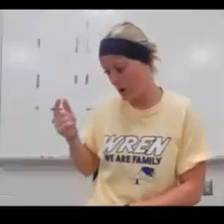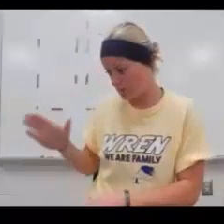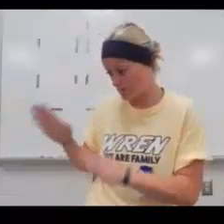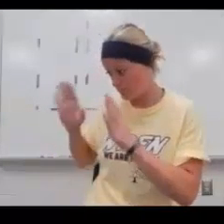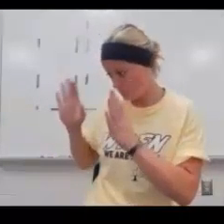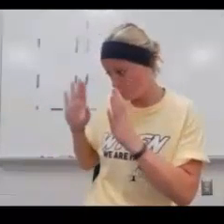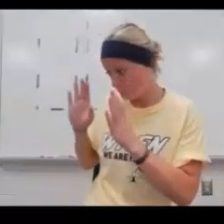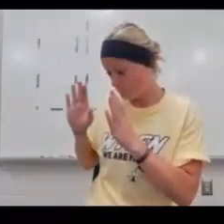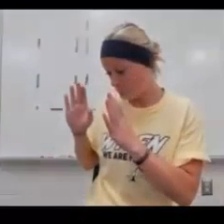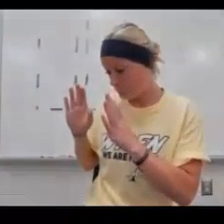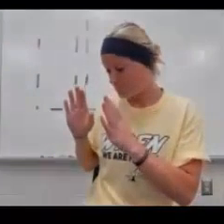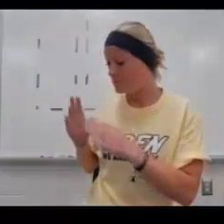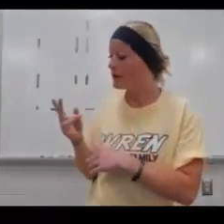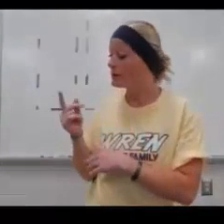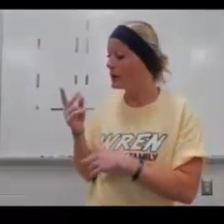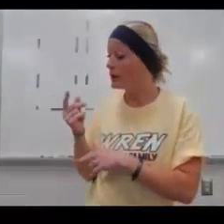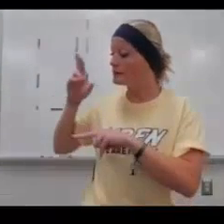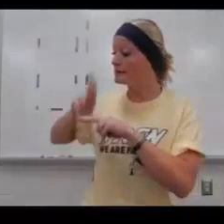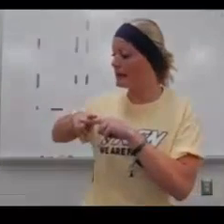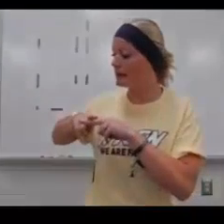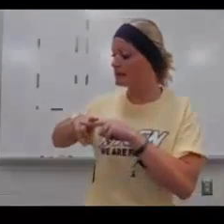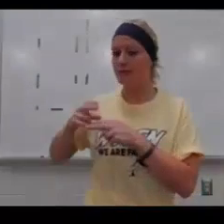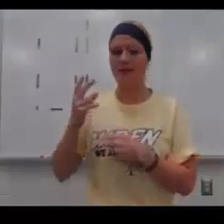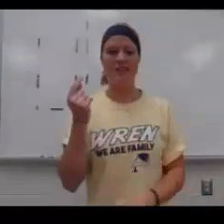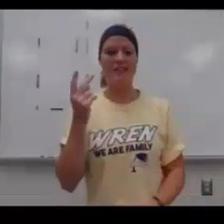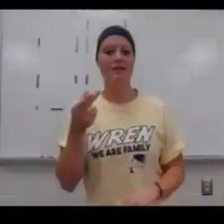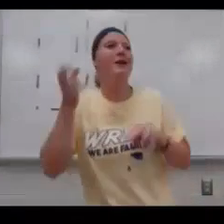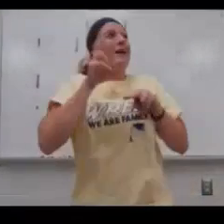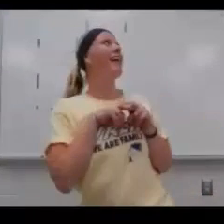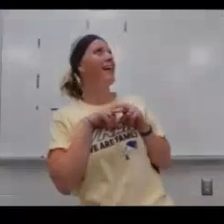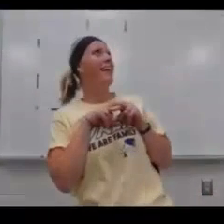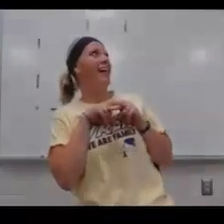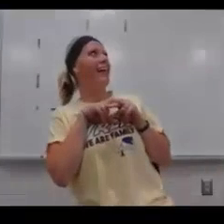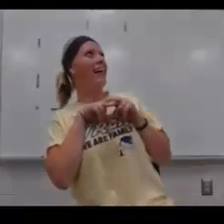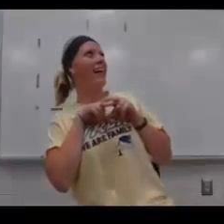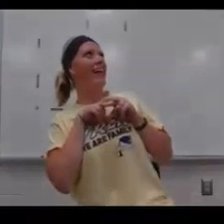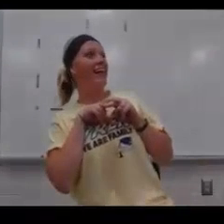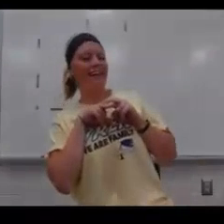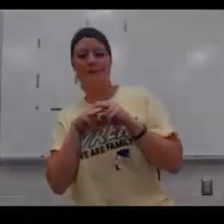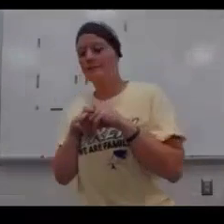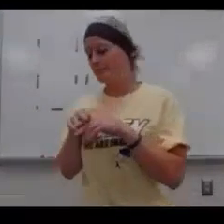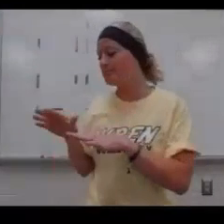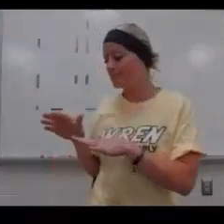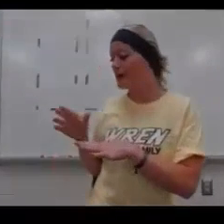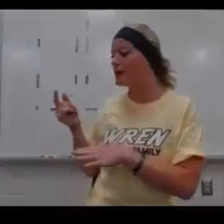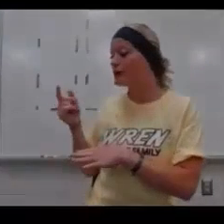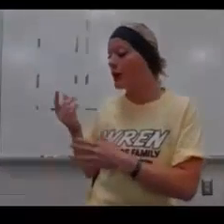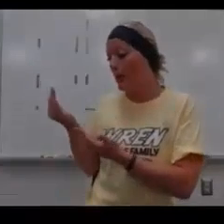woman could tell her dog, okay, pay attention. Doggy, sit. And the dog would sit.